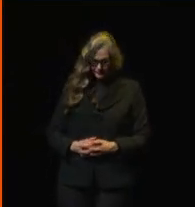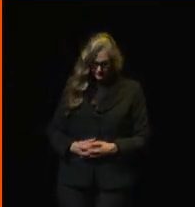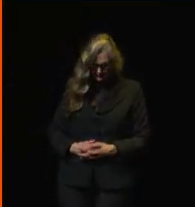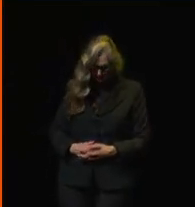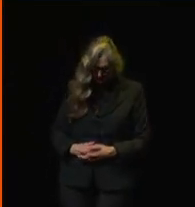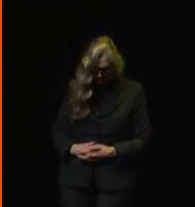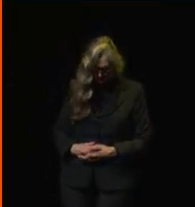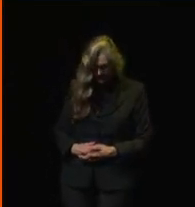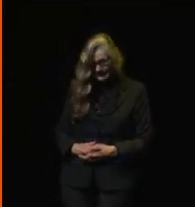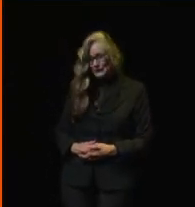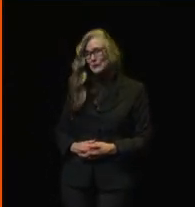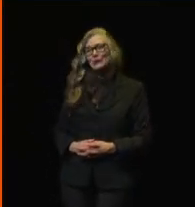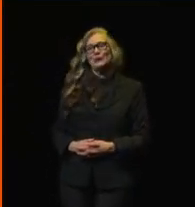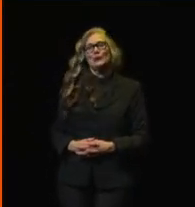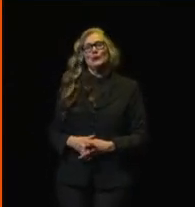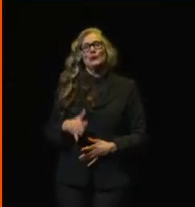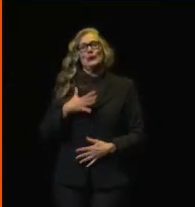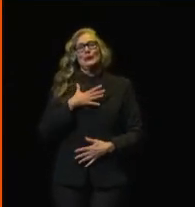through this.